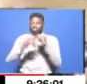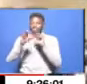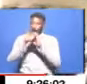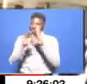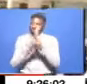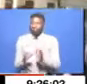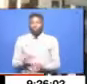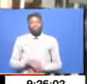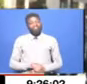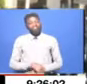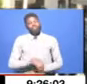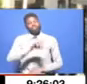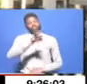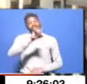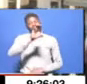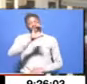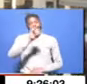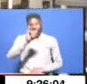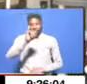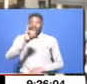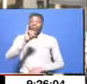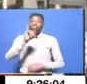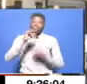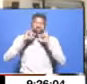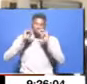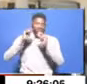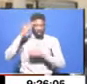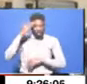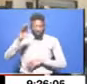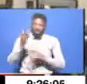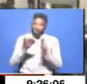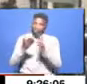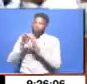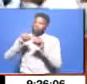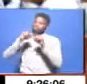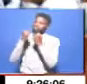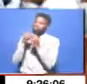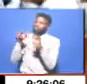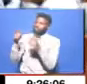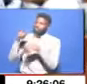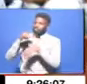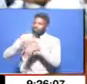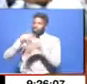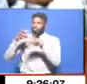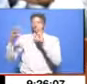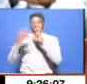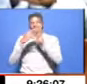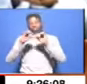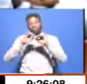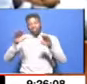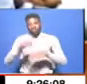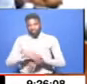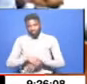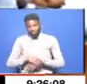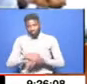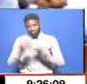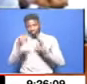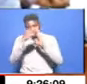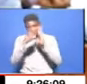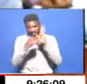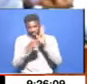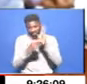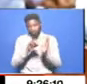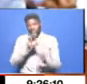says they were notified of the validation through social media in a press release. The guidelines set by the ODPP say